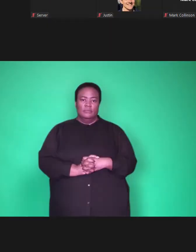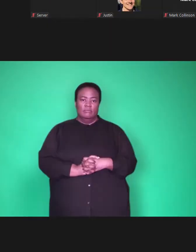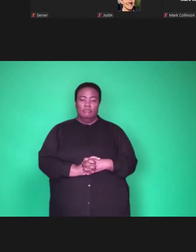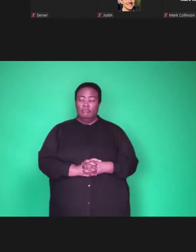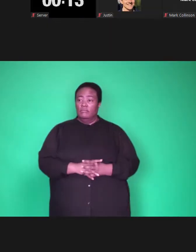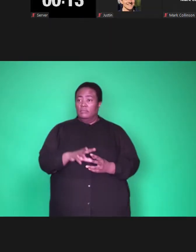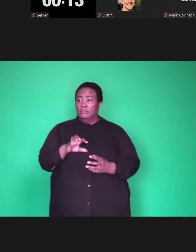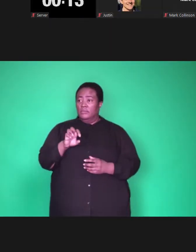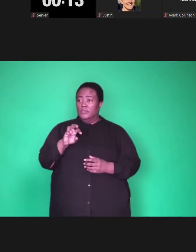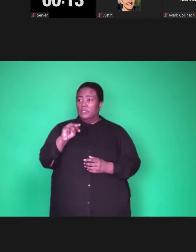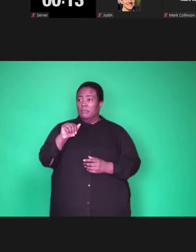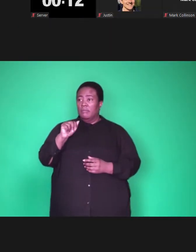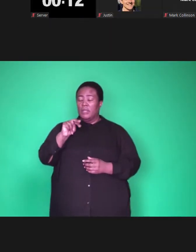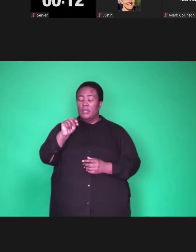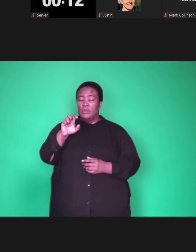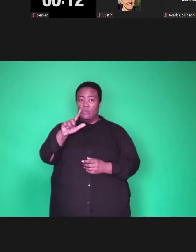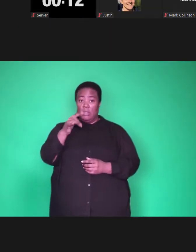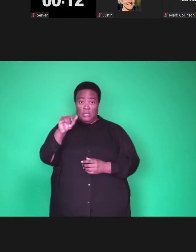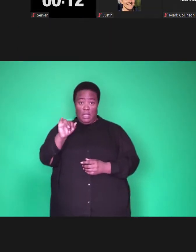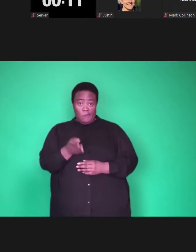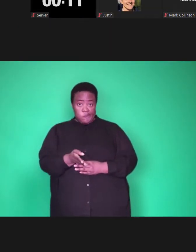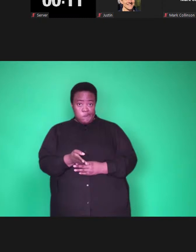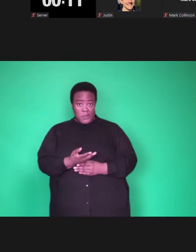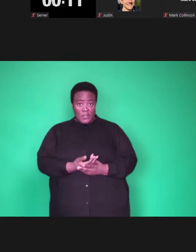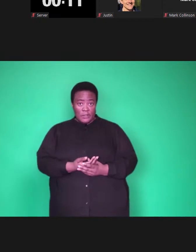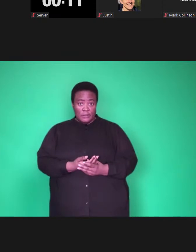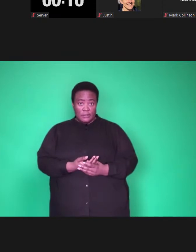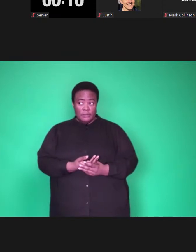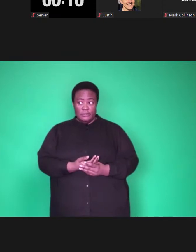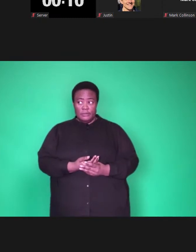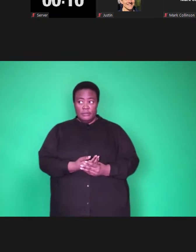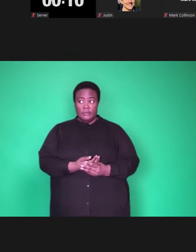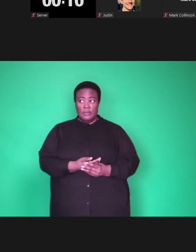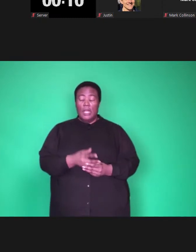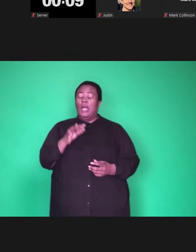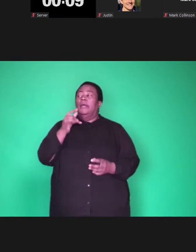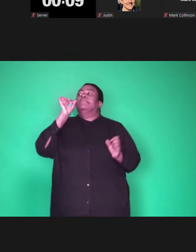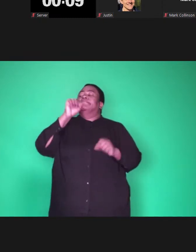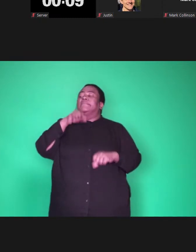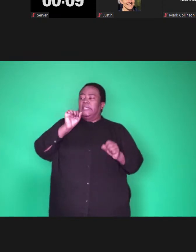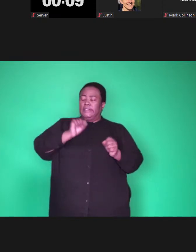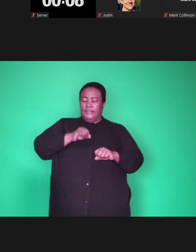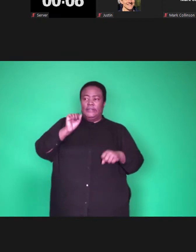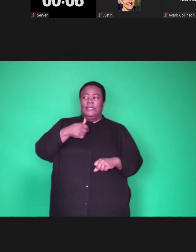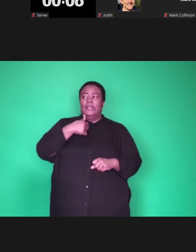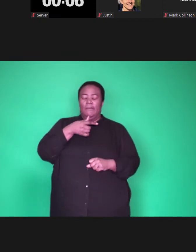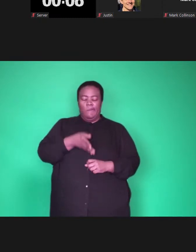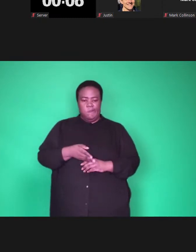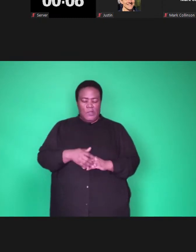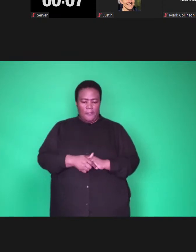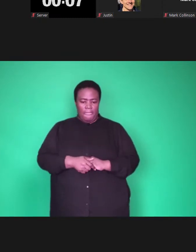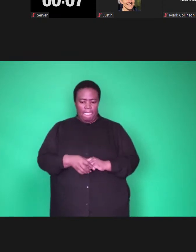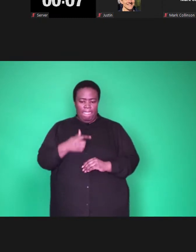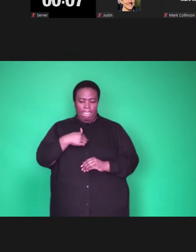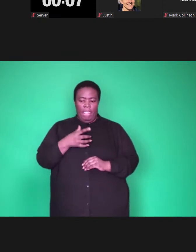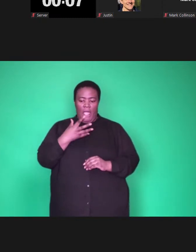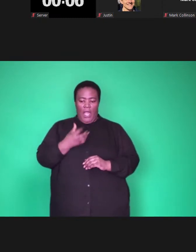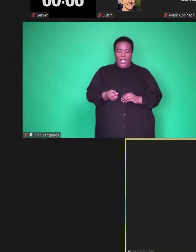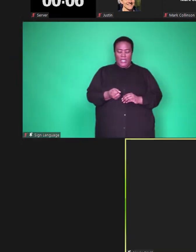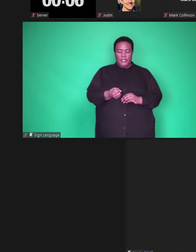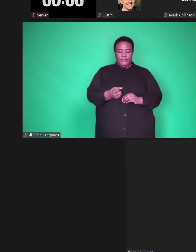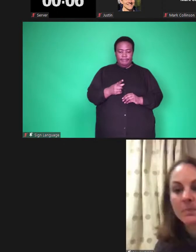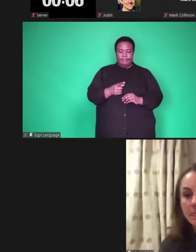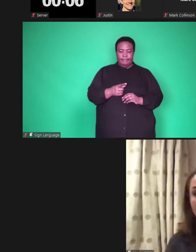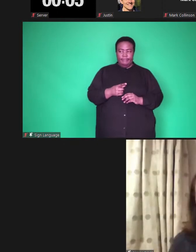Emmanuel, are you with us still? Shoot, sorry, my bad. I had my We've got very